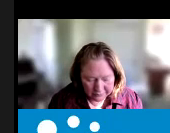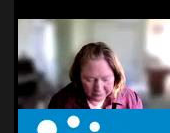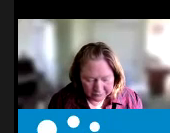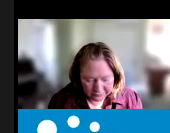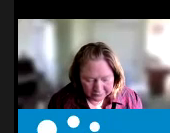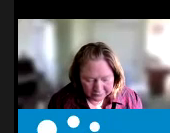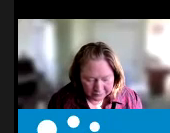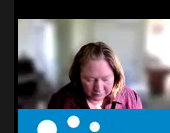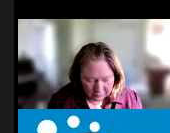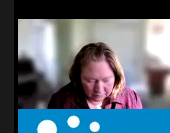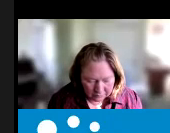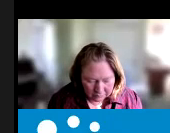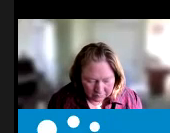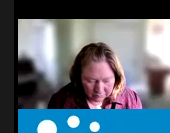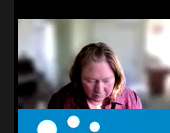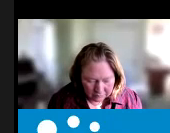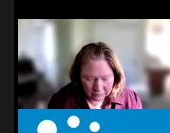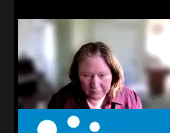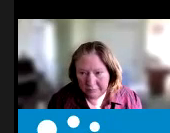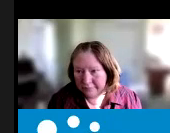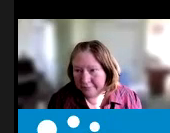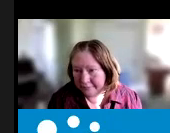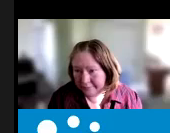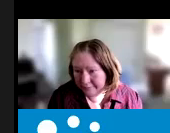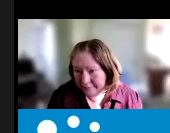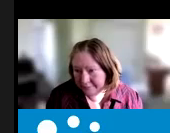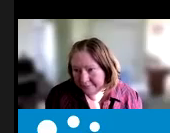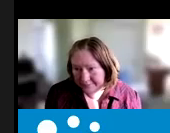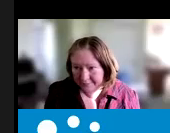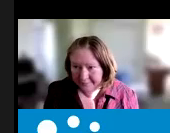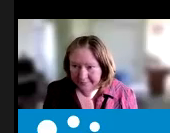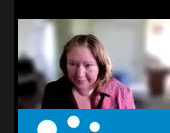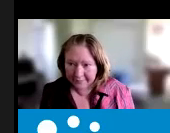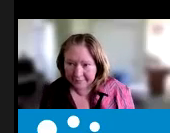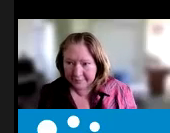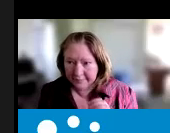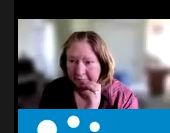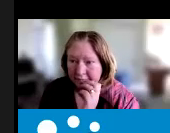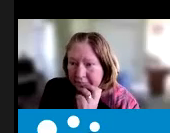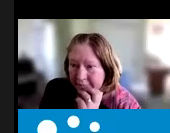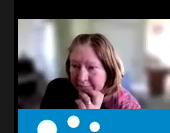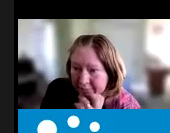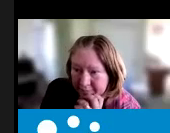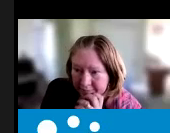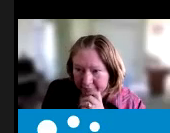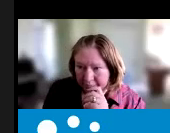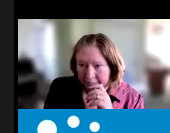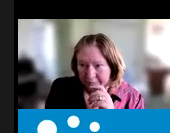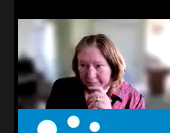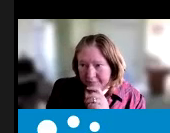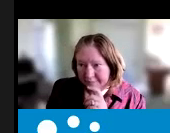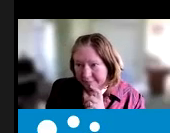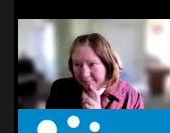initial conversations with partners and schools in terms of this opportunity itself. And then after that, right, it's when it gets a little bit